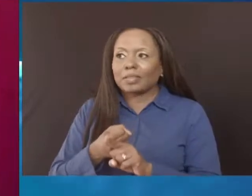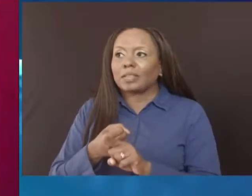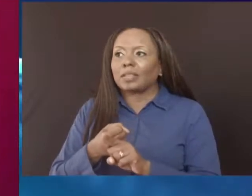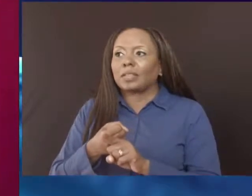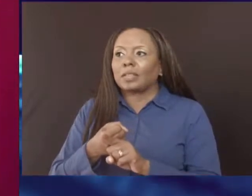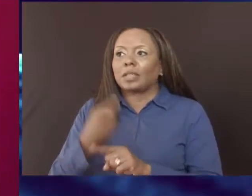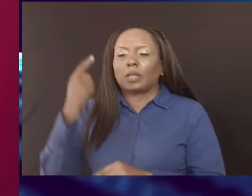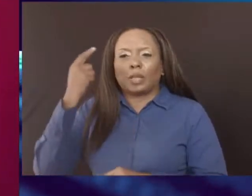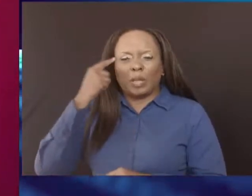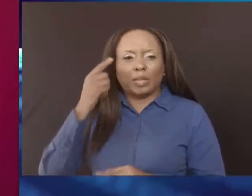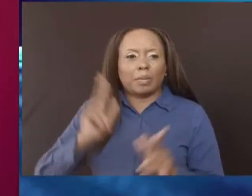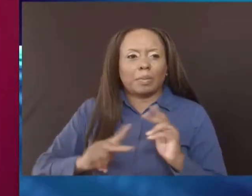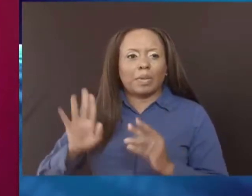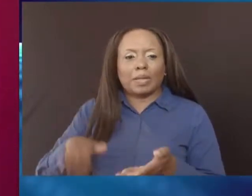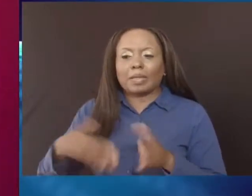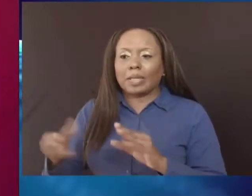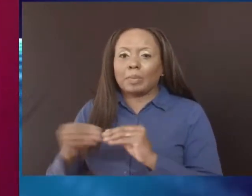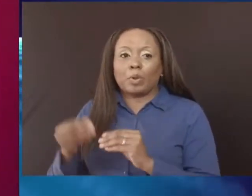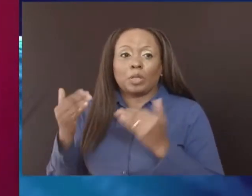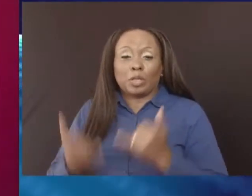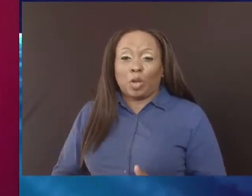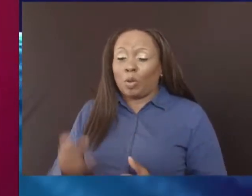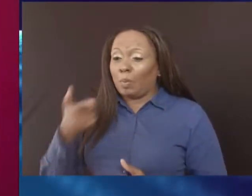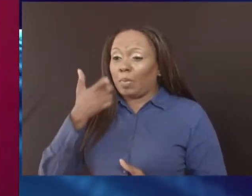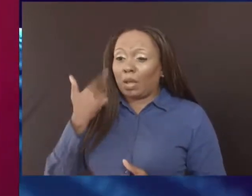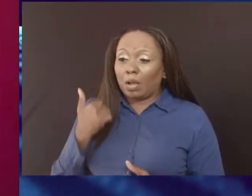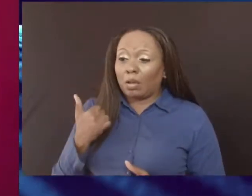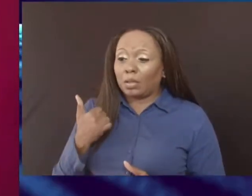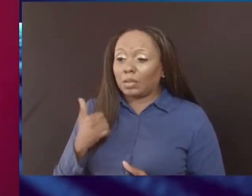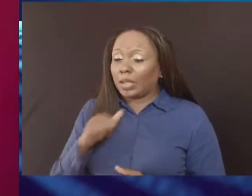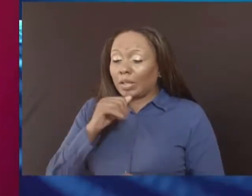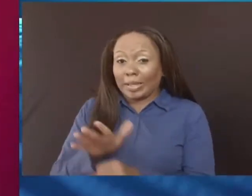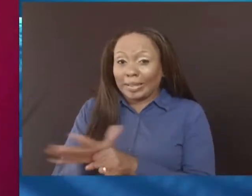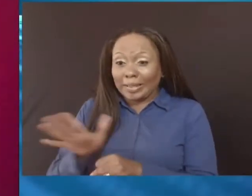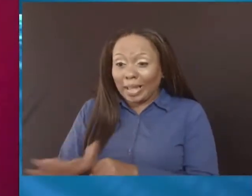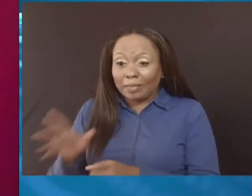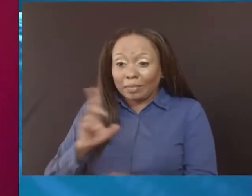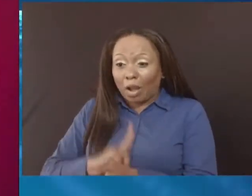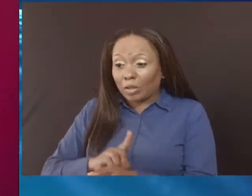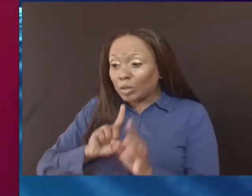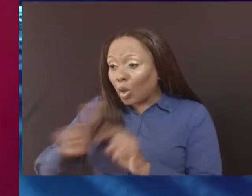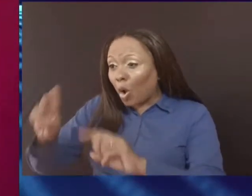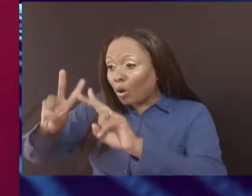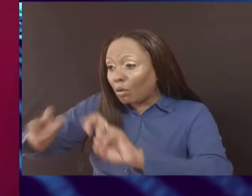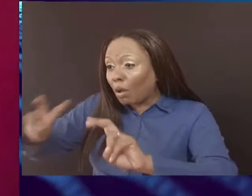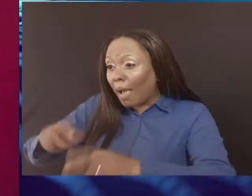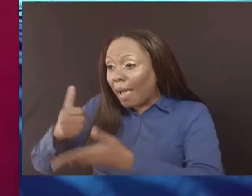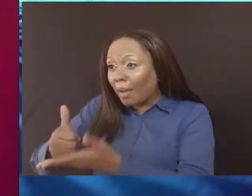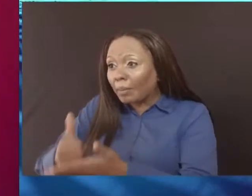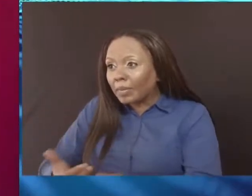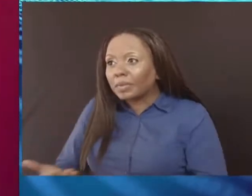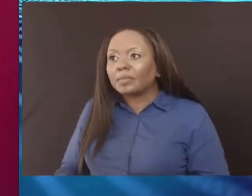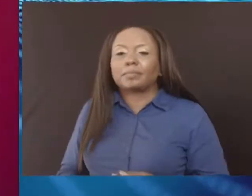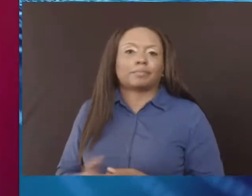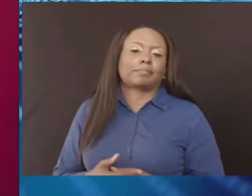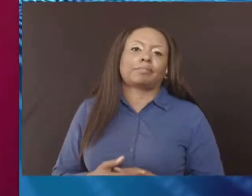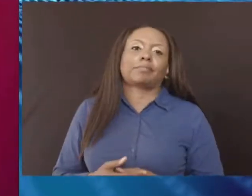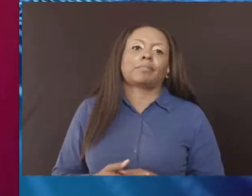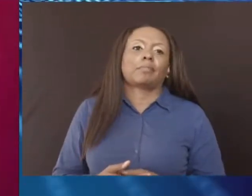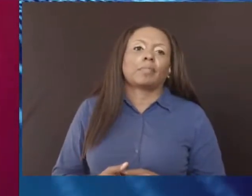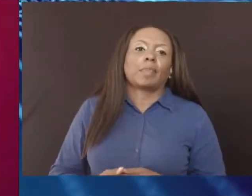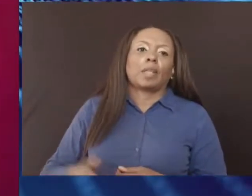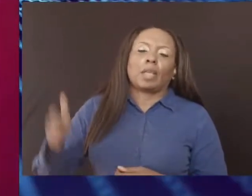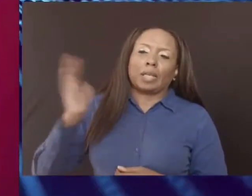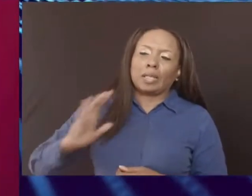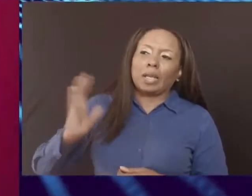I'm going to answer it this way. If we have more cases of COVID straining the system with the same level of resources,